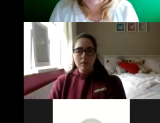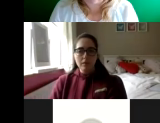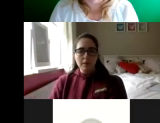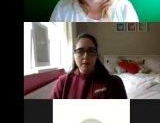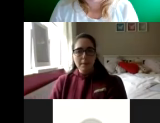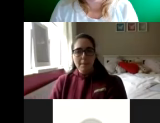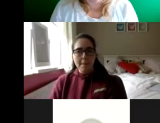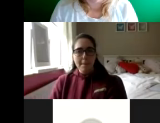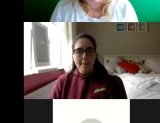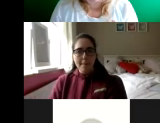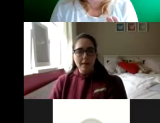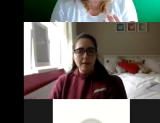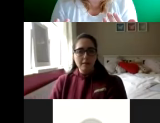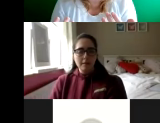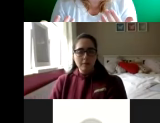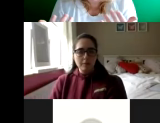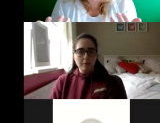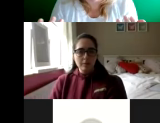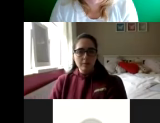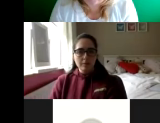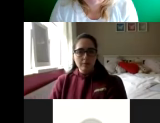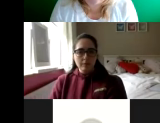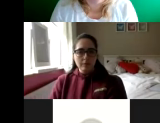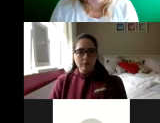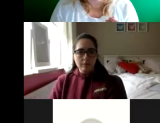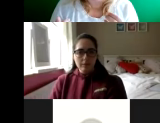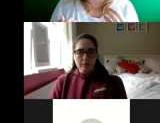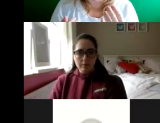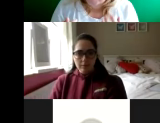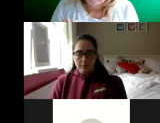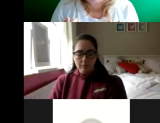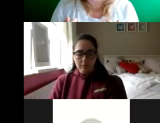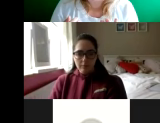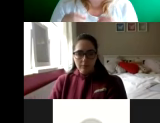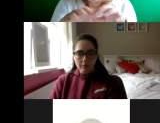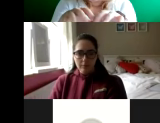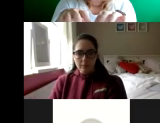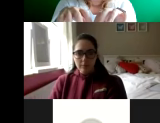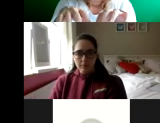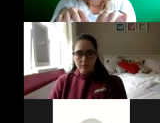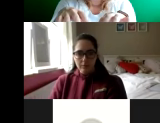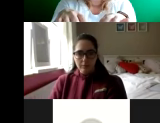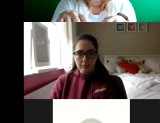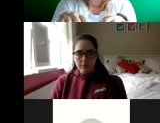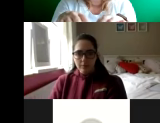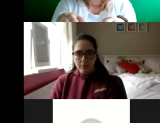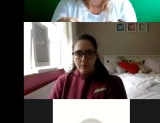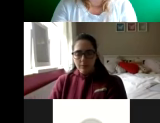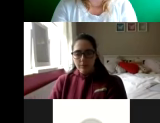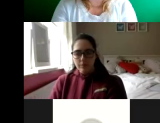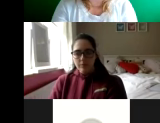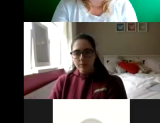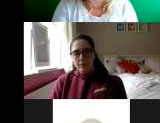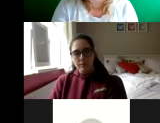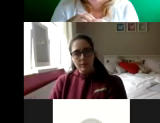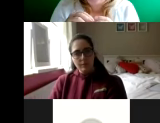scripts linked to your expectations of what should happen in that particular domain, in that